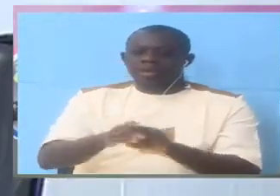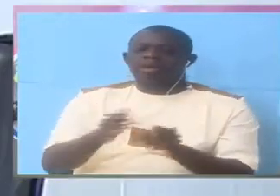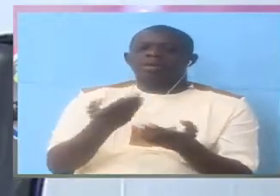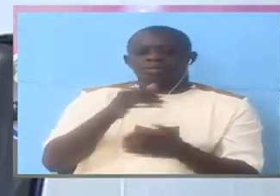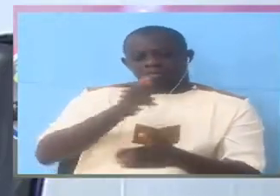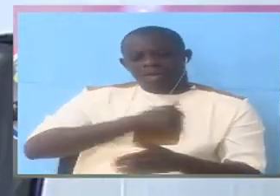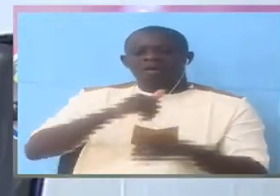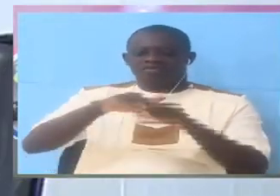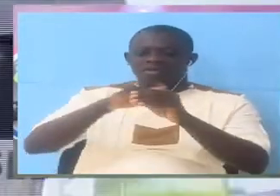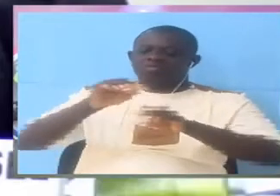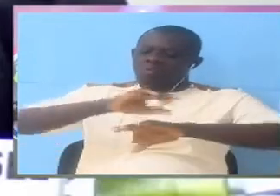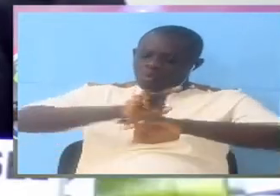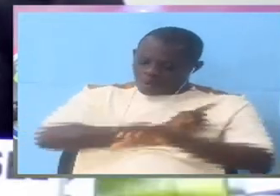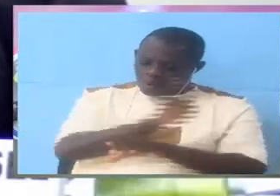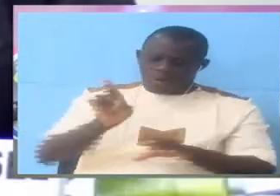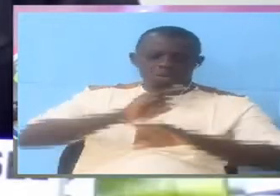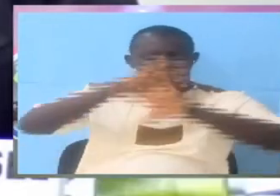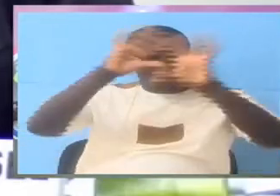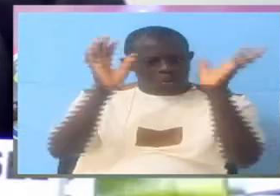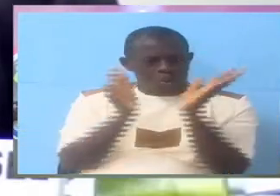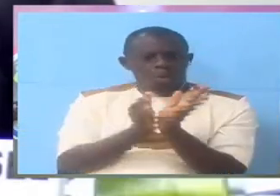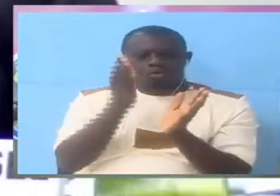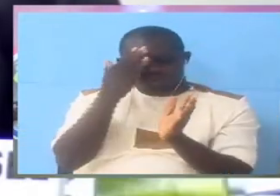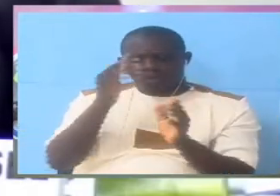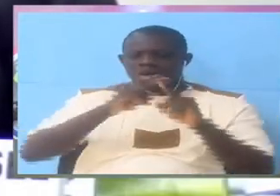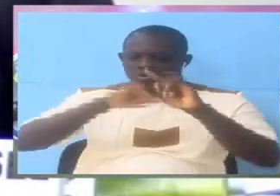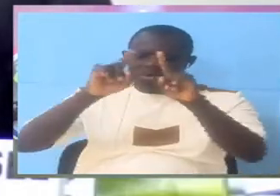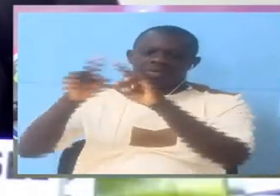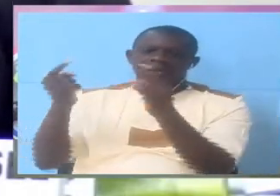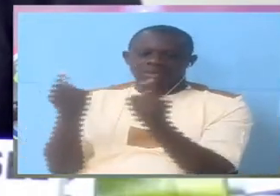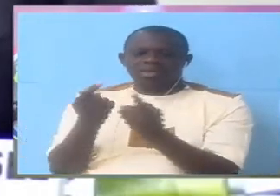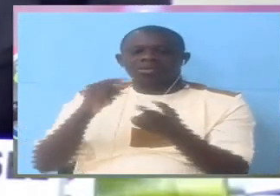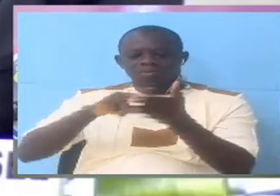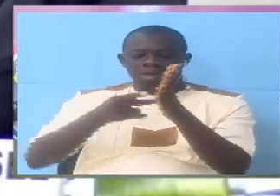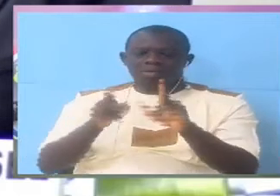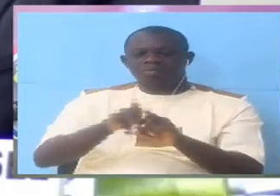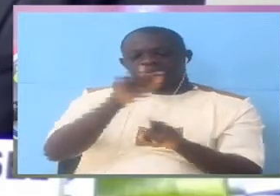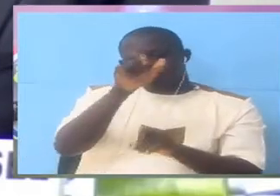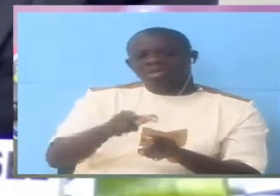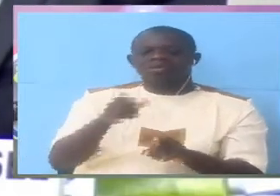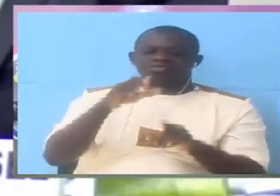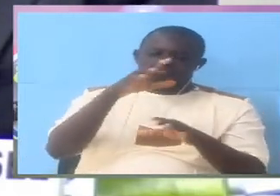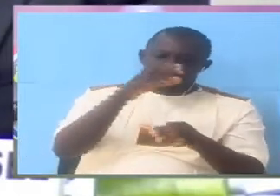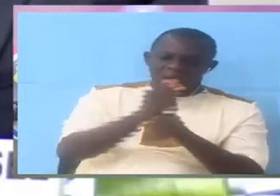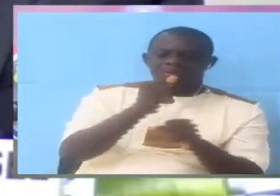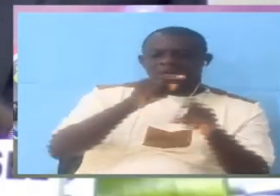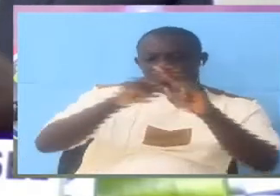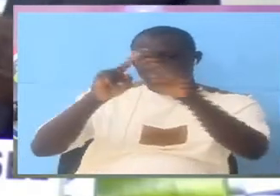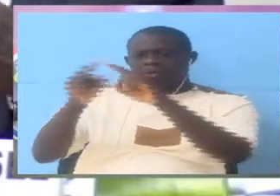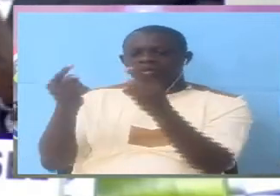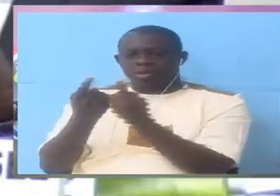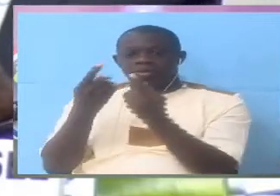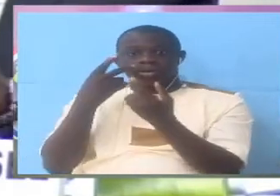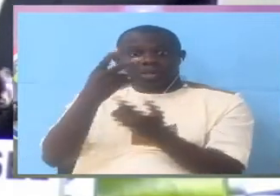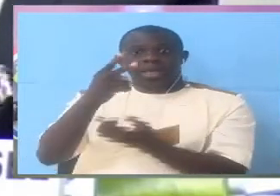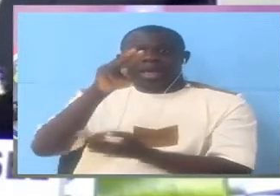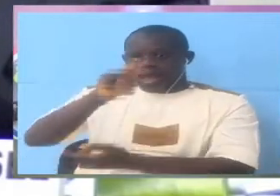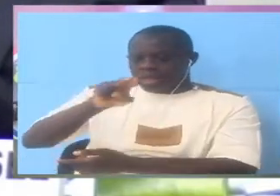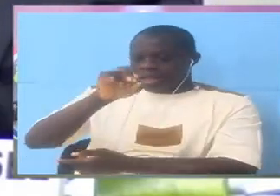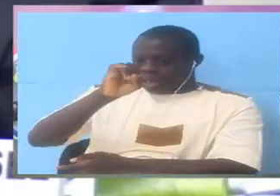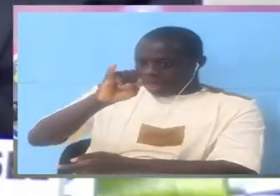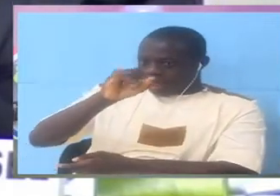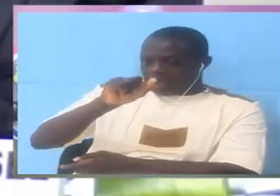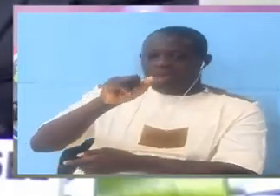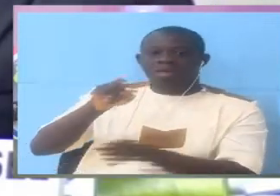friend, we all know those games. You were playing good cop and bad cop. In fact, you know, at the NIA, the person who would lock you up in a